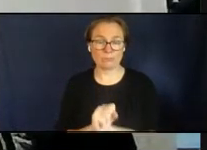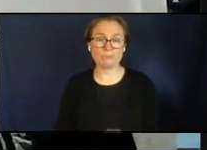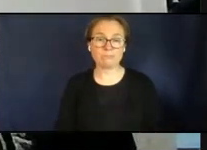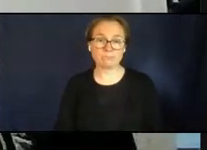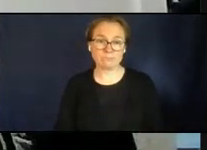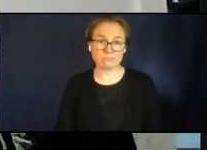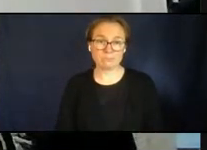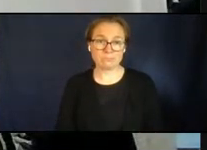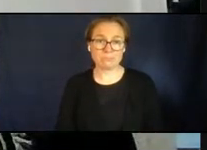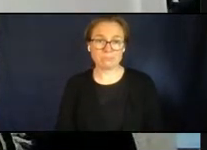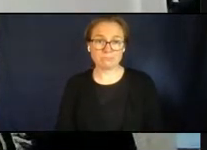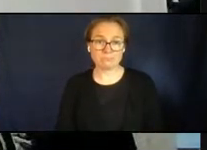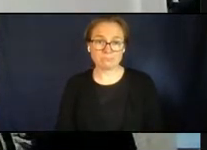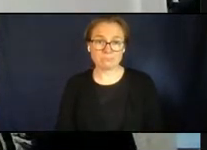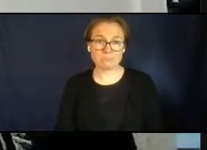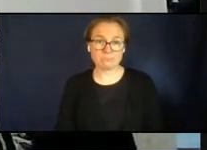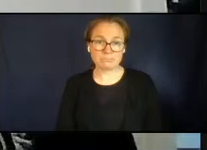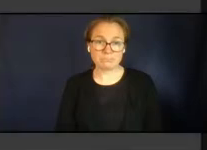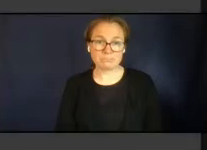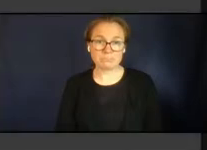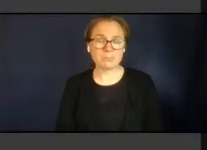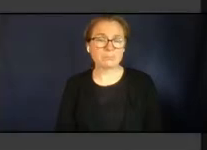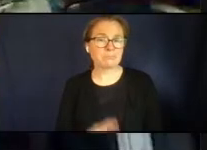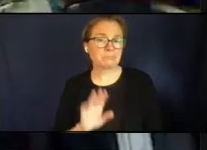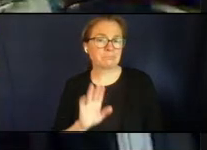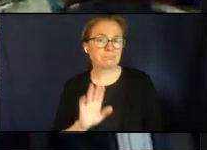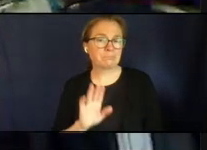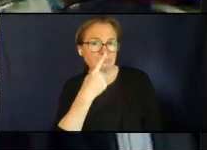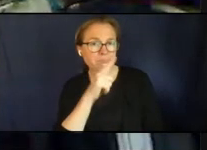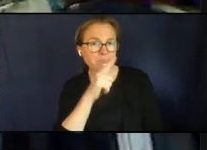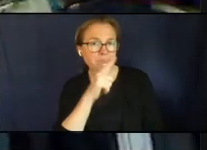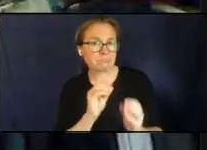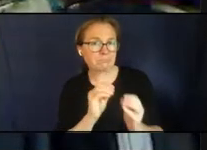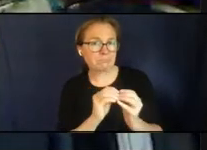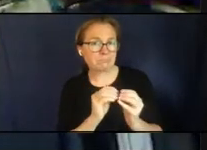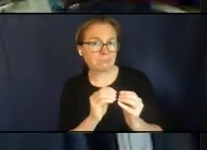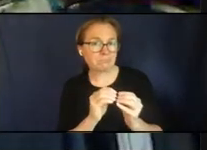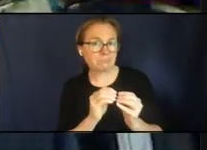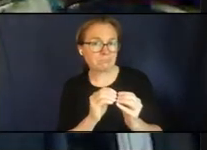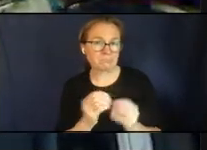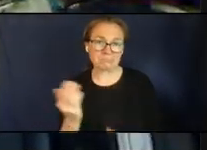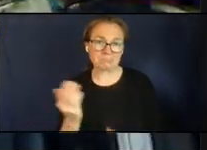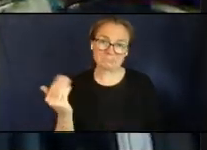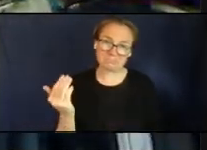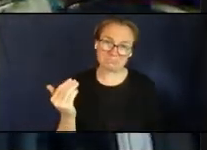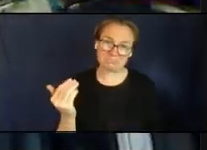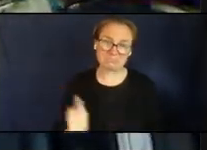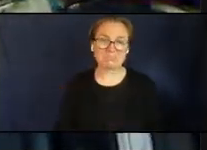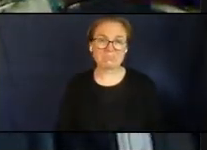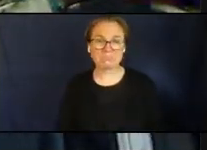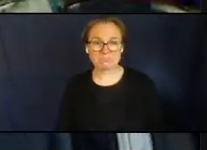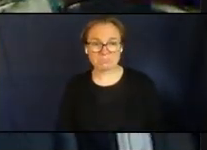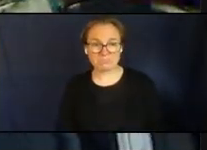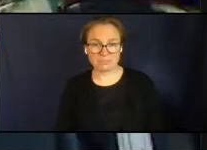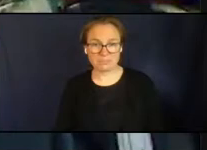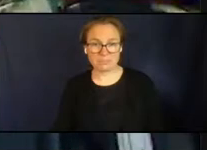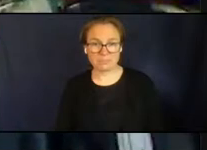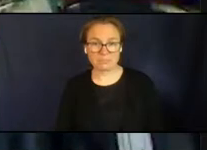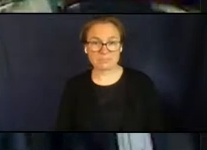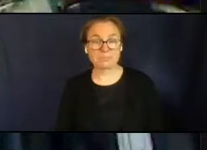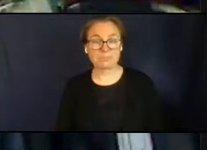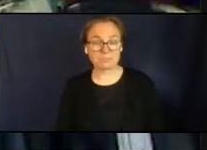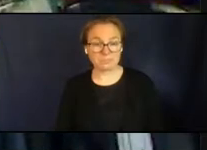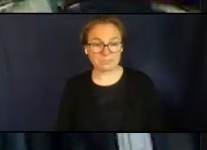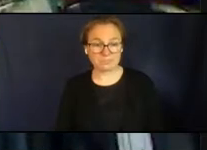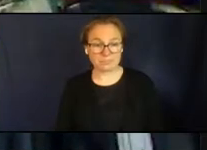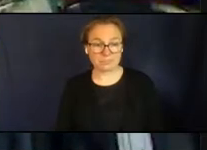forward. Can I make one more comment, if it's okay with you? Absolutely. Yeah, I just wanted to say that as we look at there's the work of the institution, there's